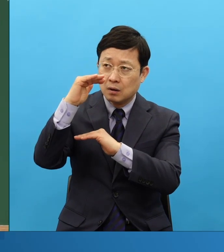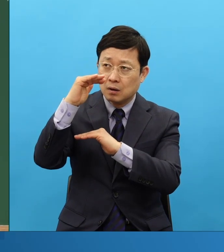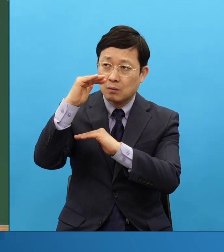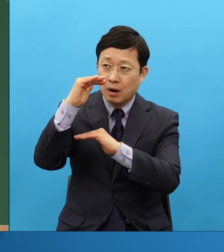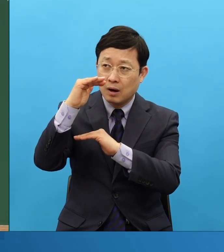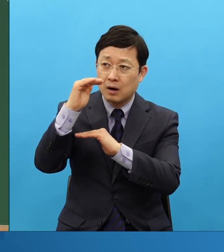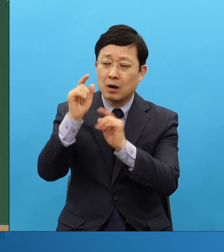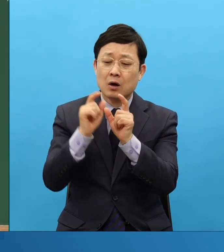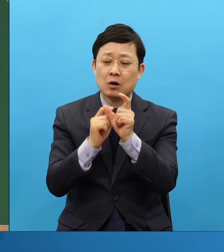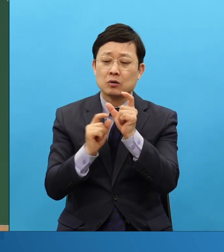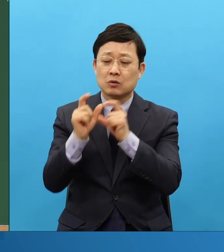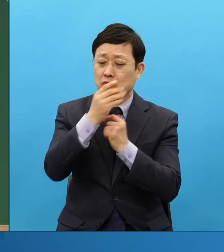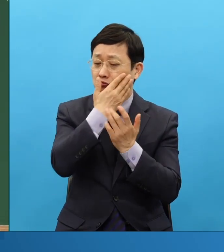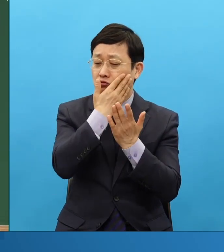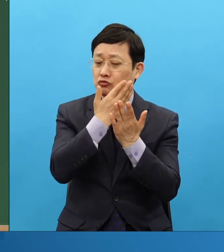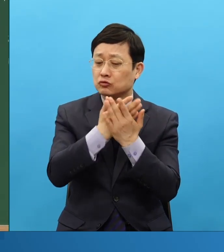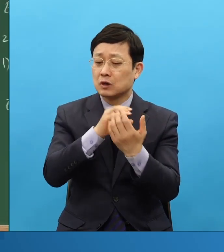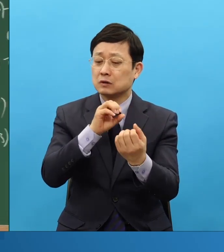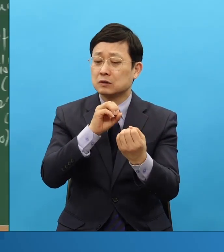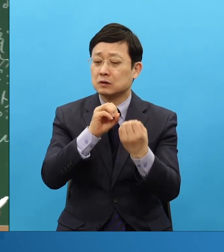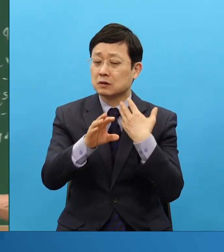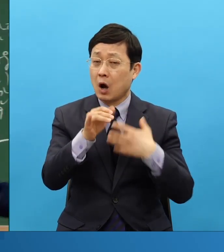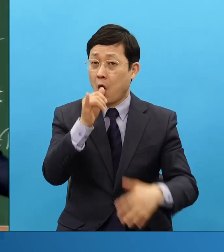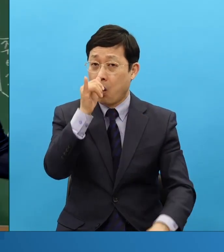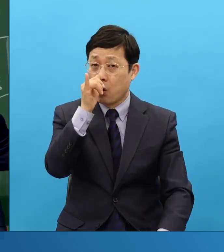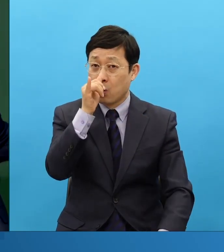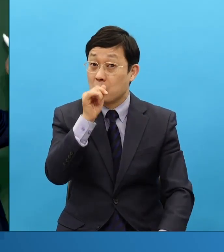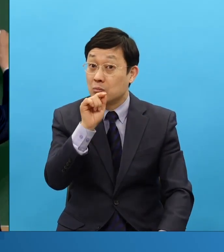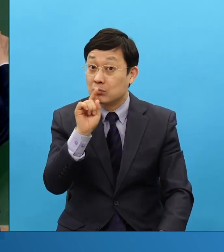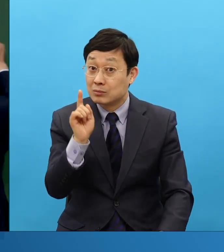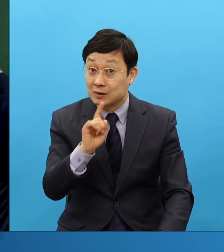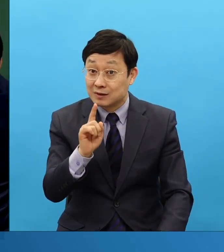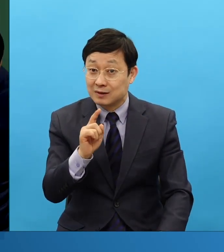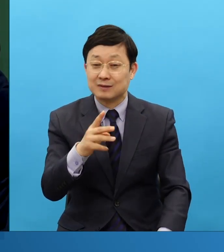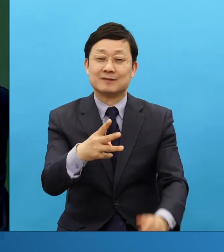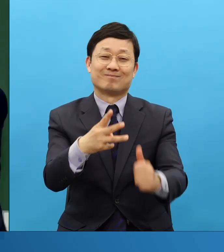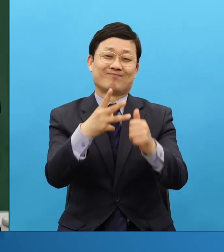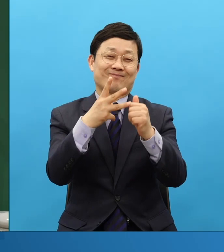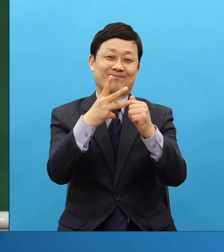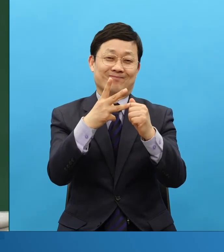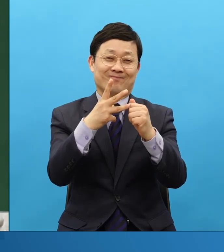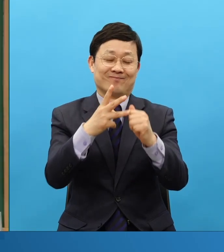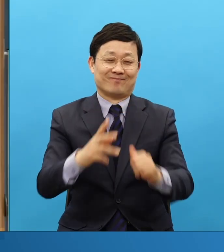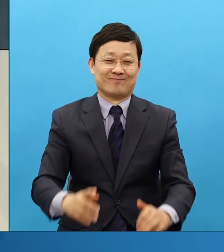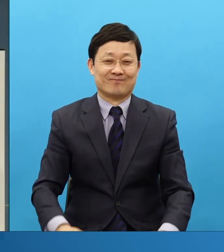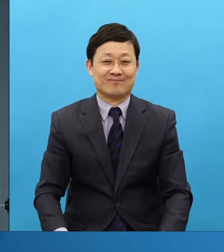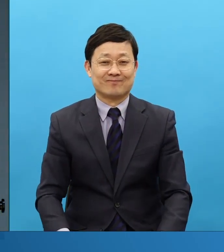Now it's because this happens and something even more important is about to happen.